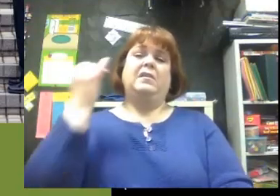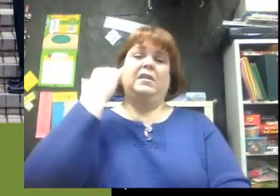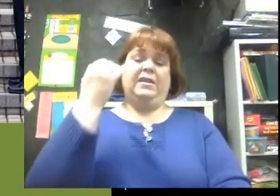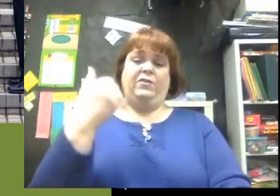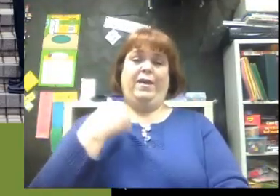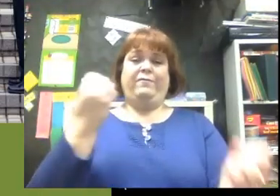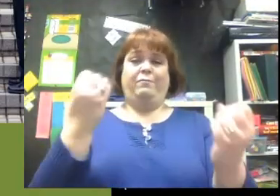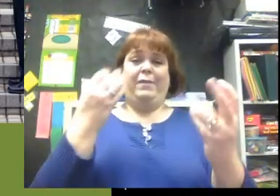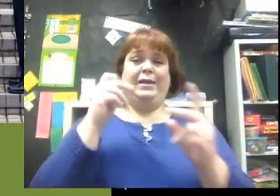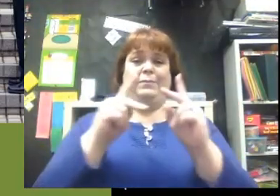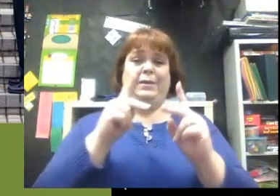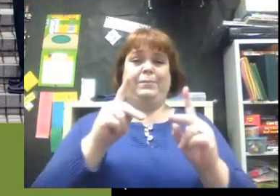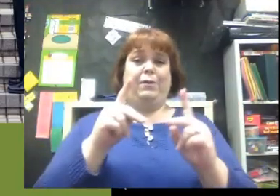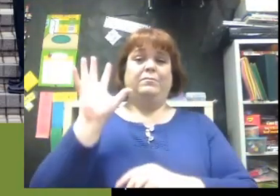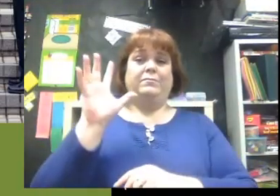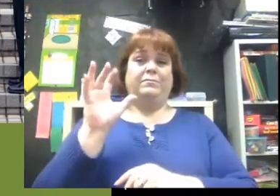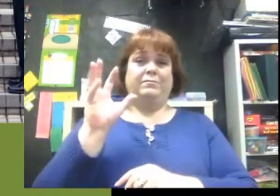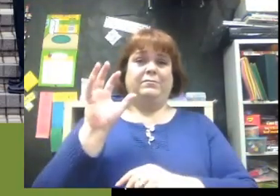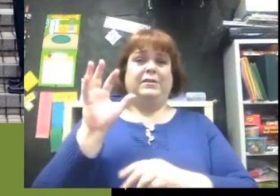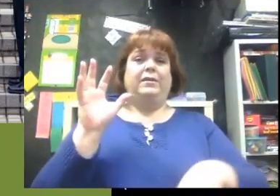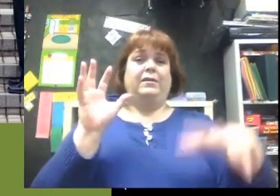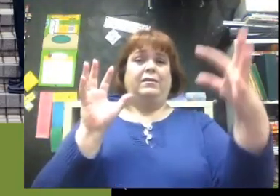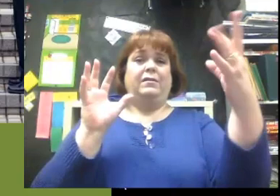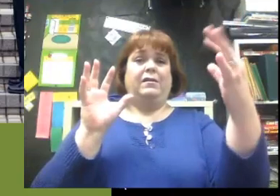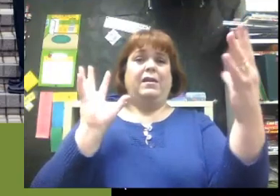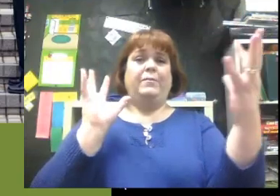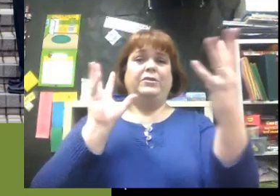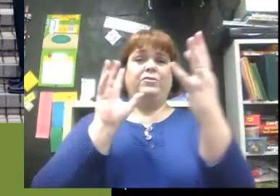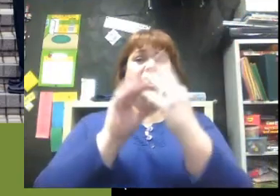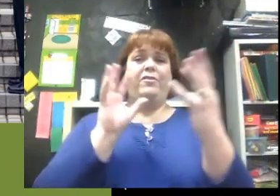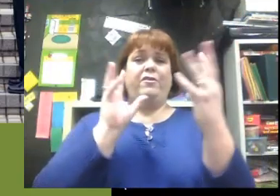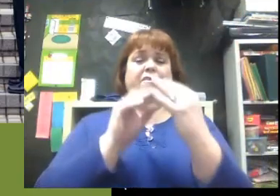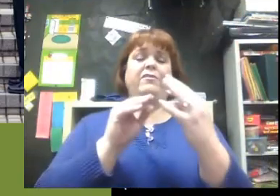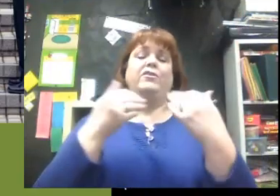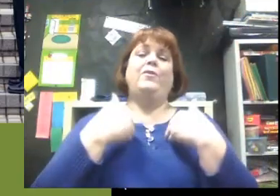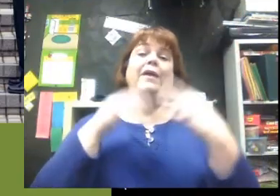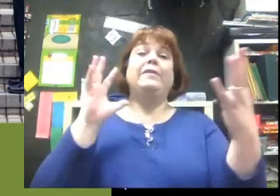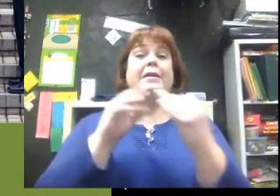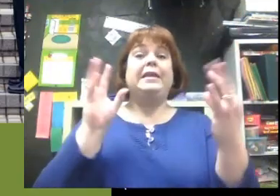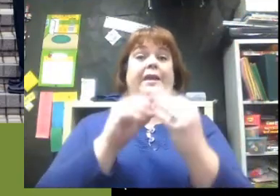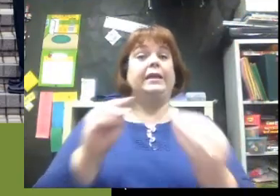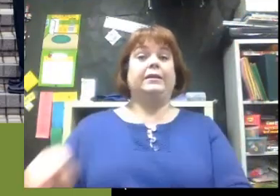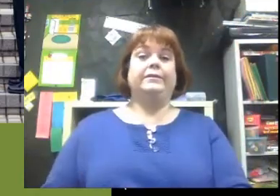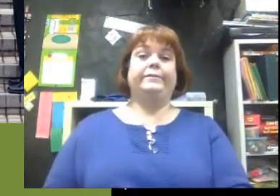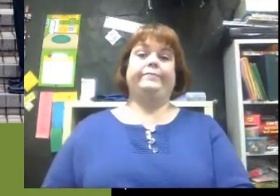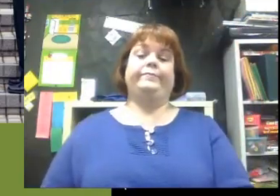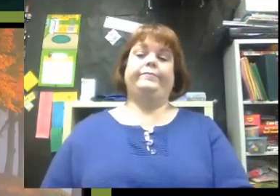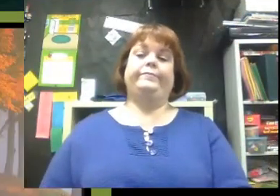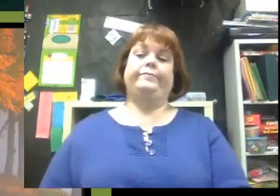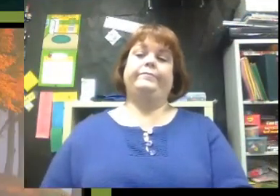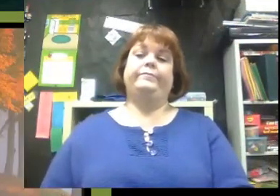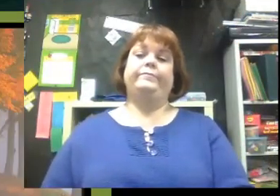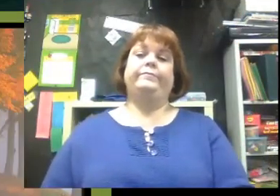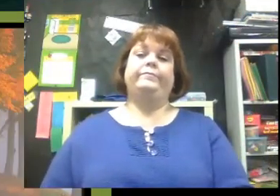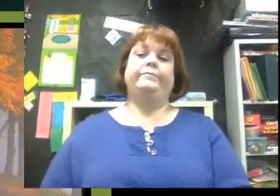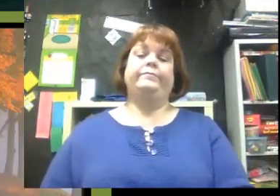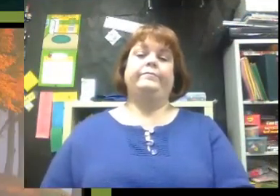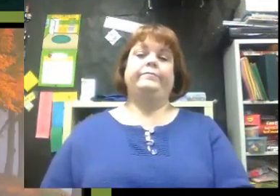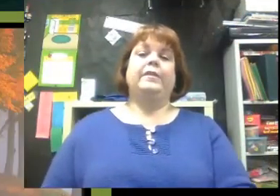If you have many people coming together, you have a meeting.